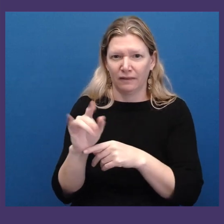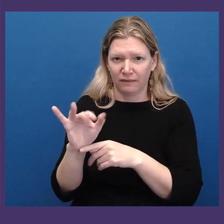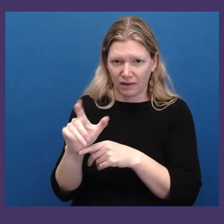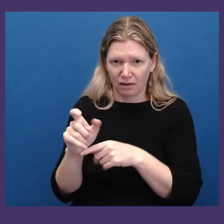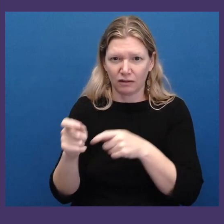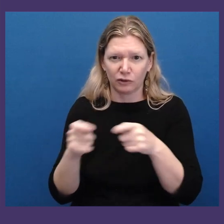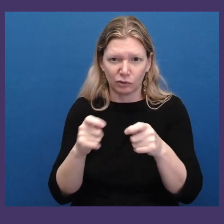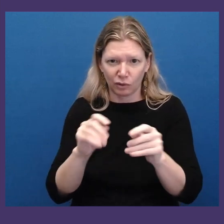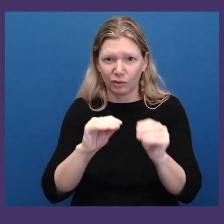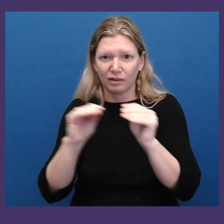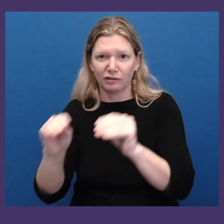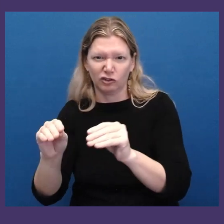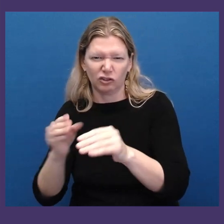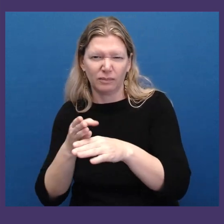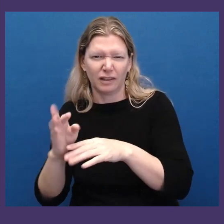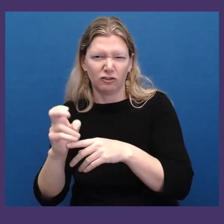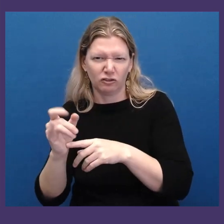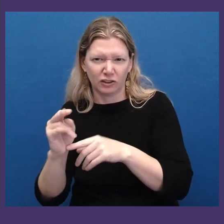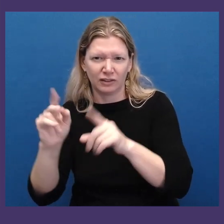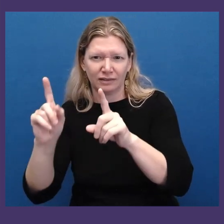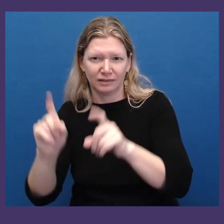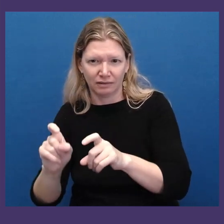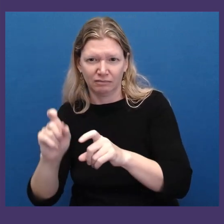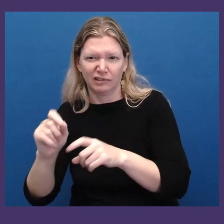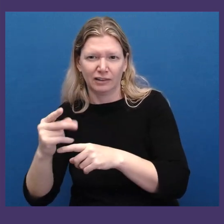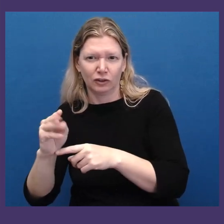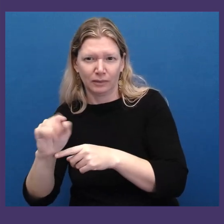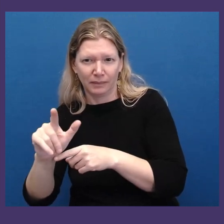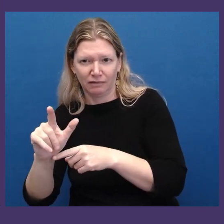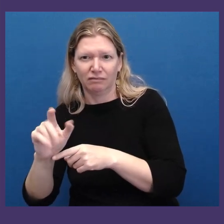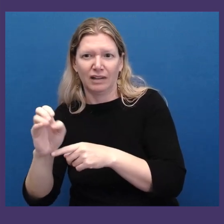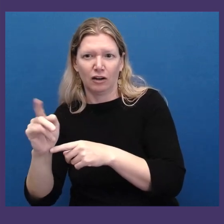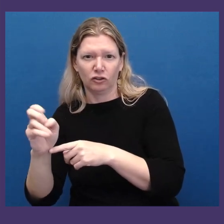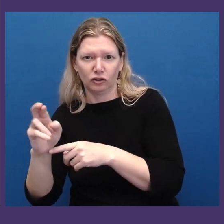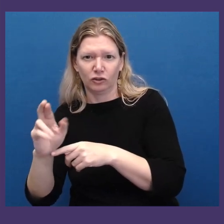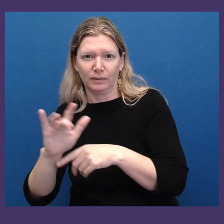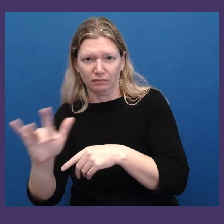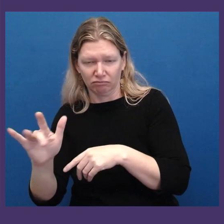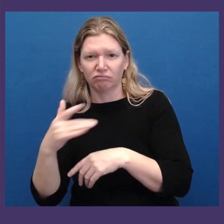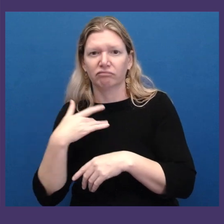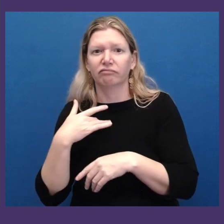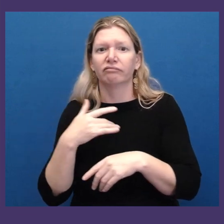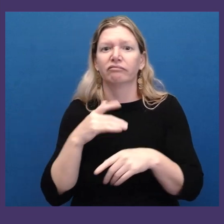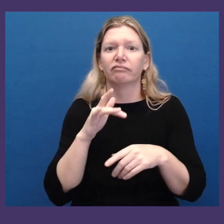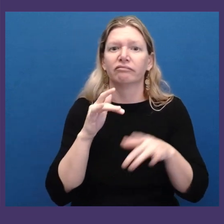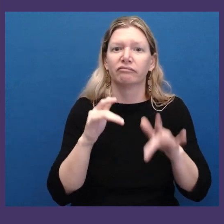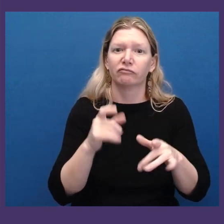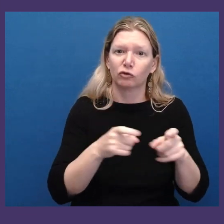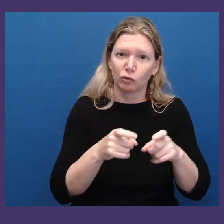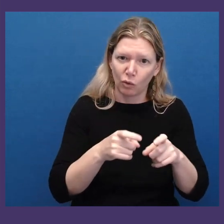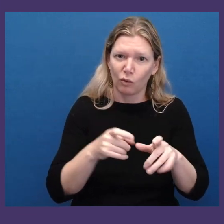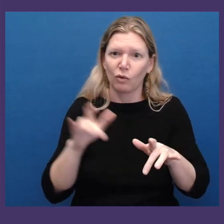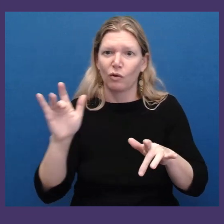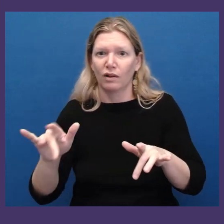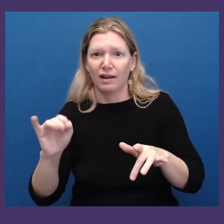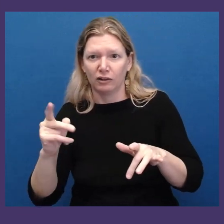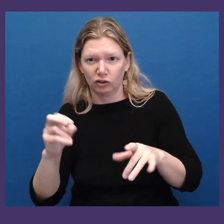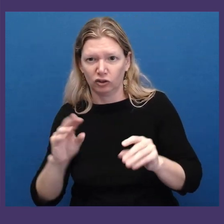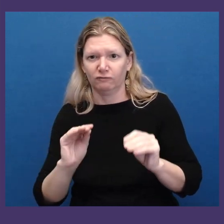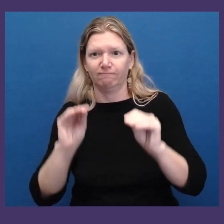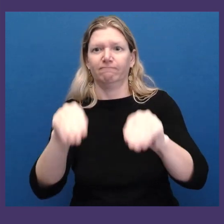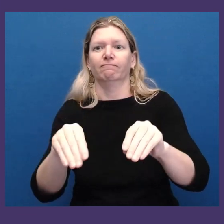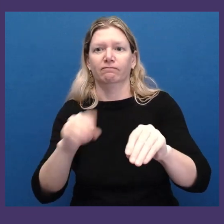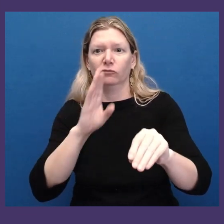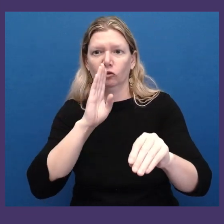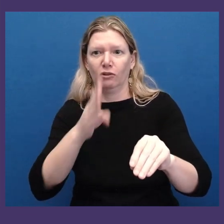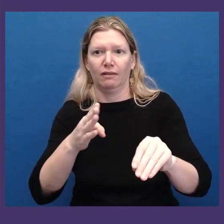Blank. I just press Ctrl Enter to insert directly this code block into this HTML file. And I'm